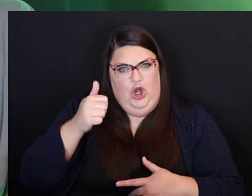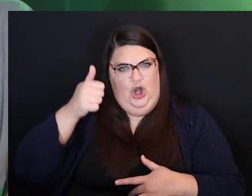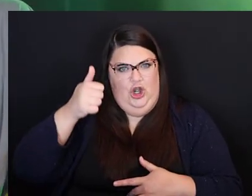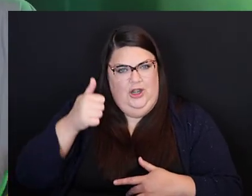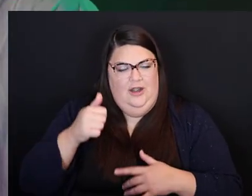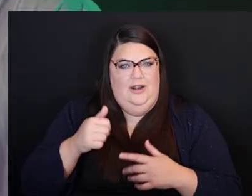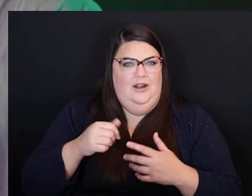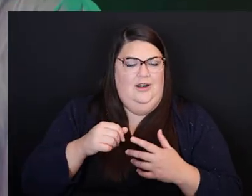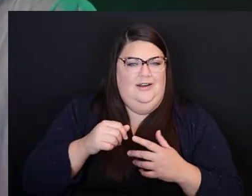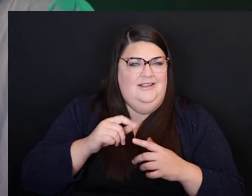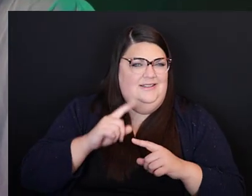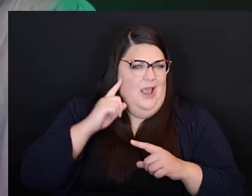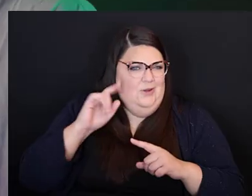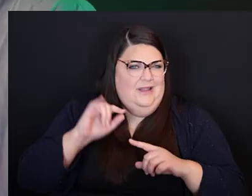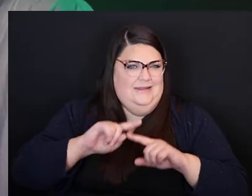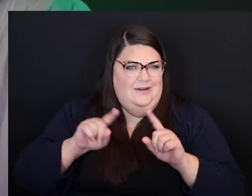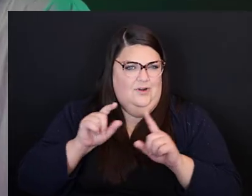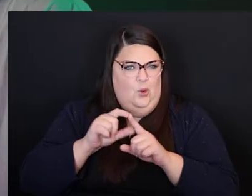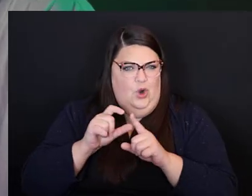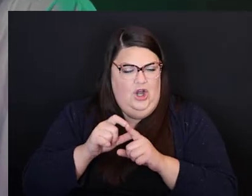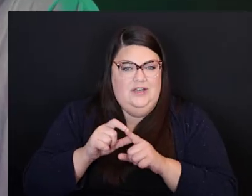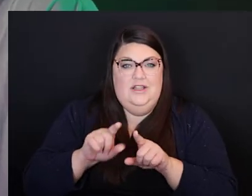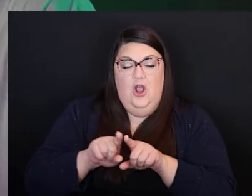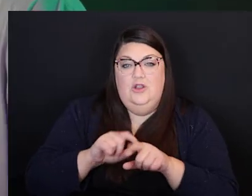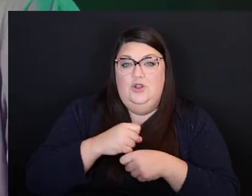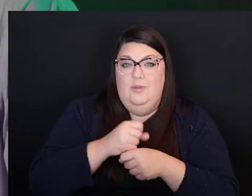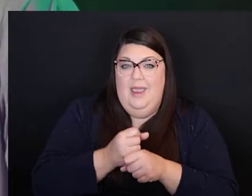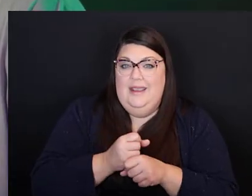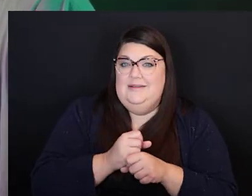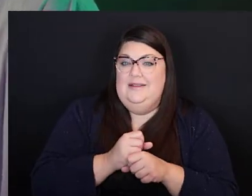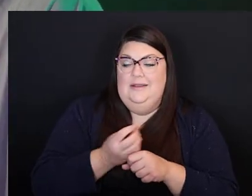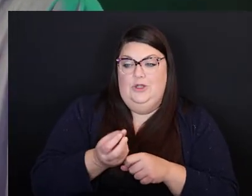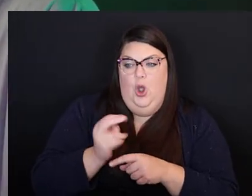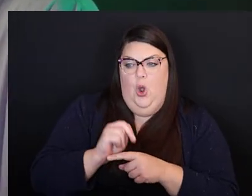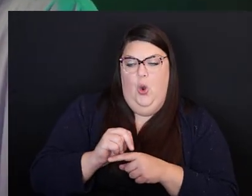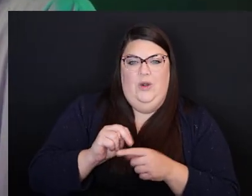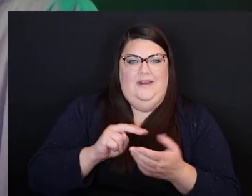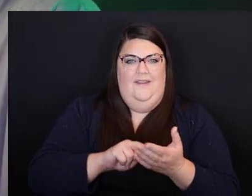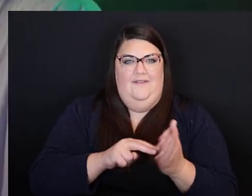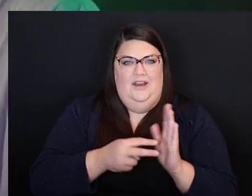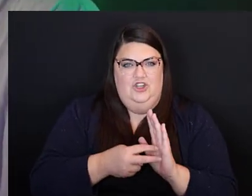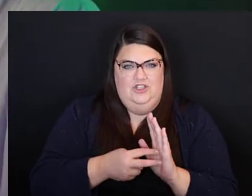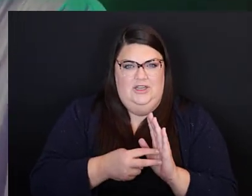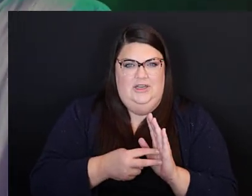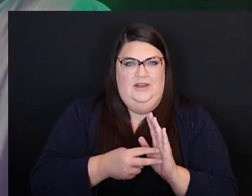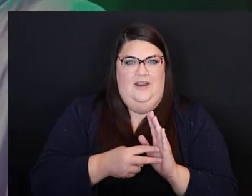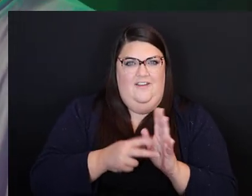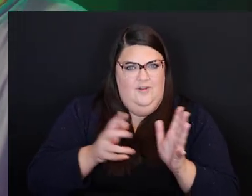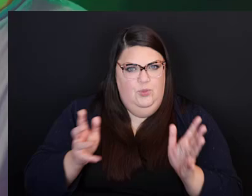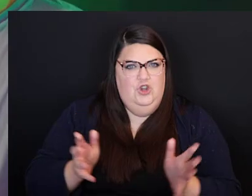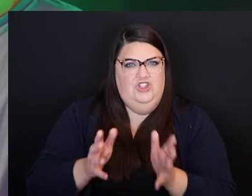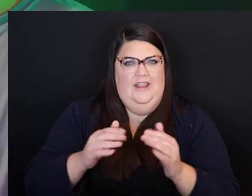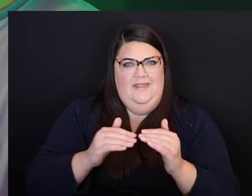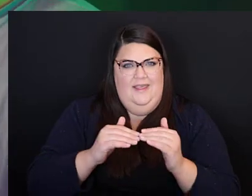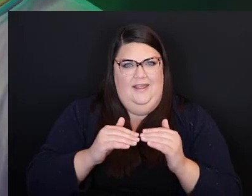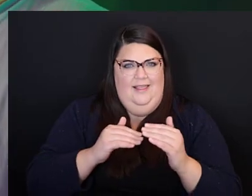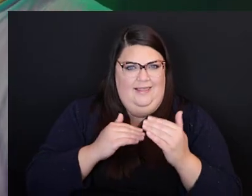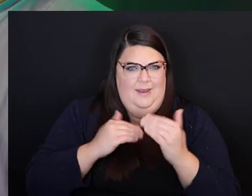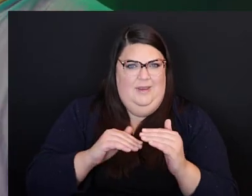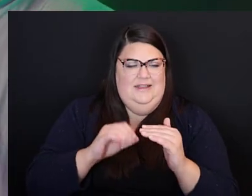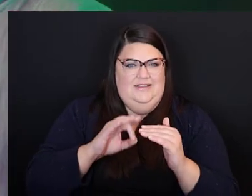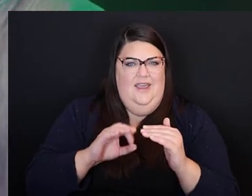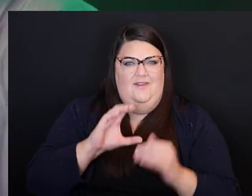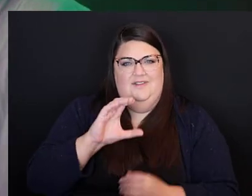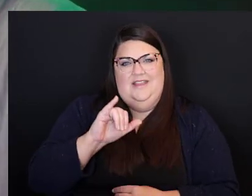of words and is also just a kind of creates its own definition of sort of pushing the limits